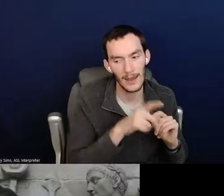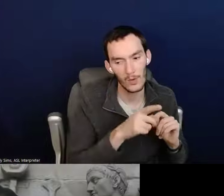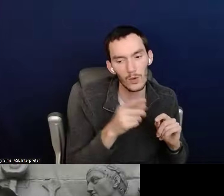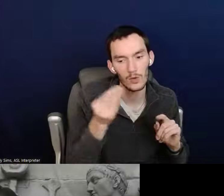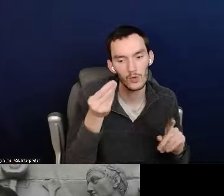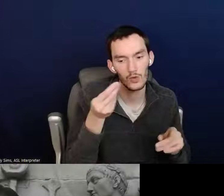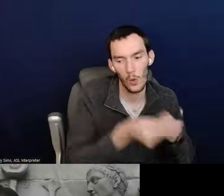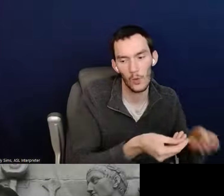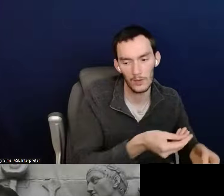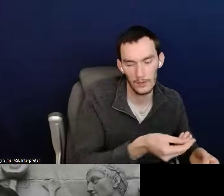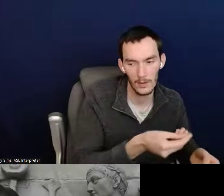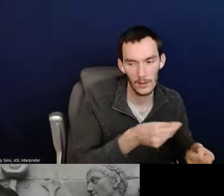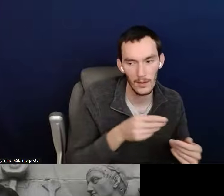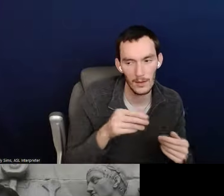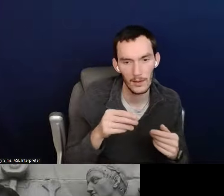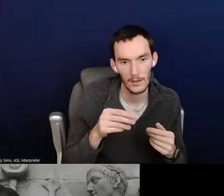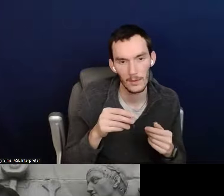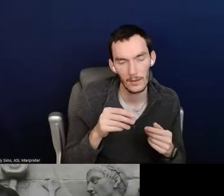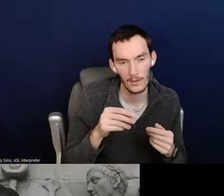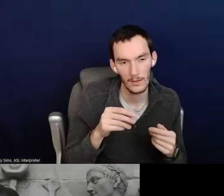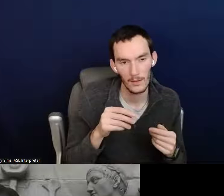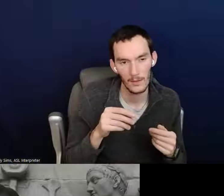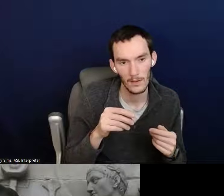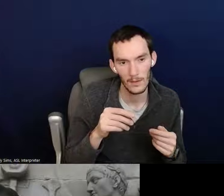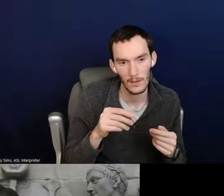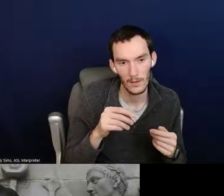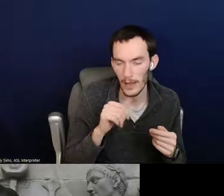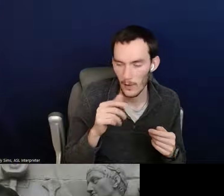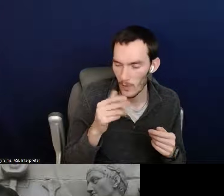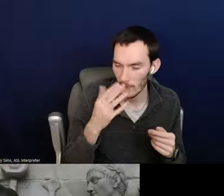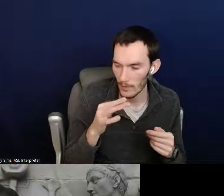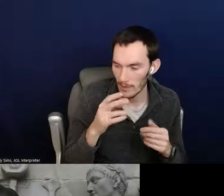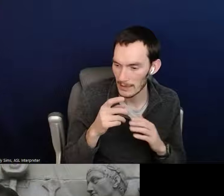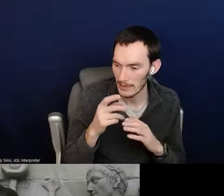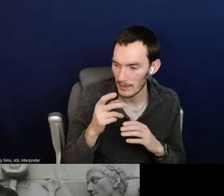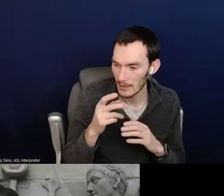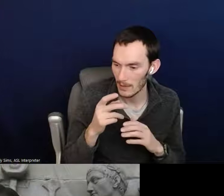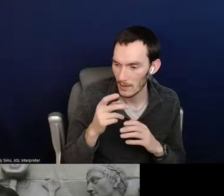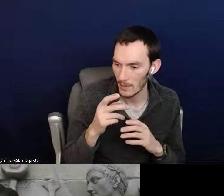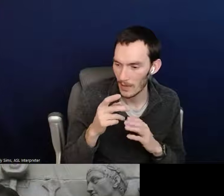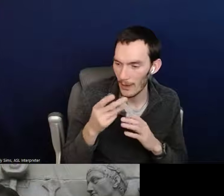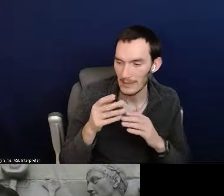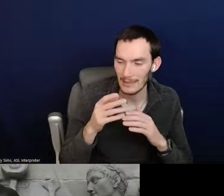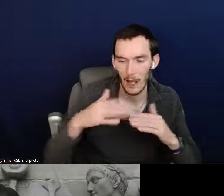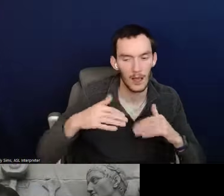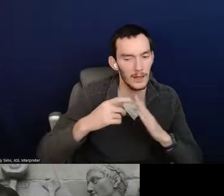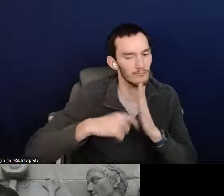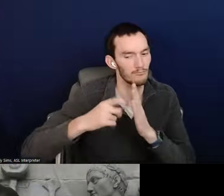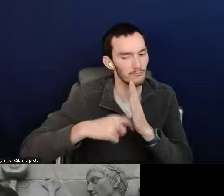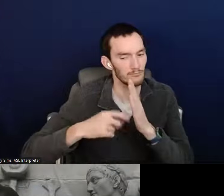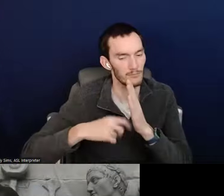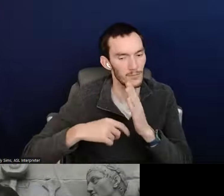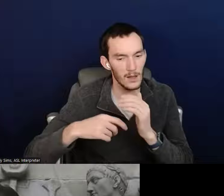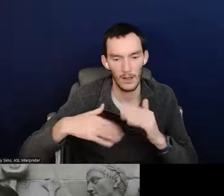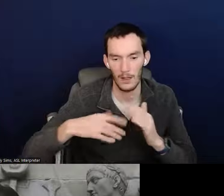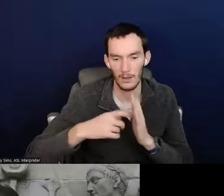it was still like all you could see was a little bit of this, like I don't even know if you could see the stupa because I think when Banerjee came, it was just like a big mound, and he just saw